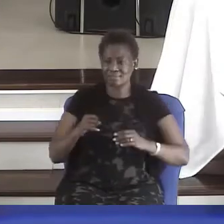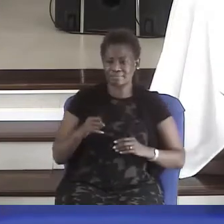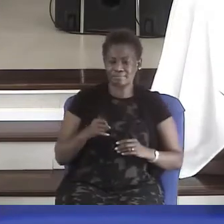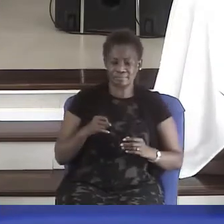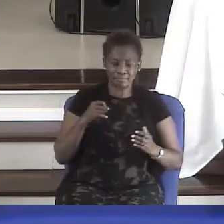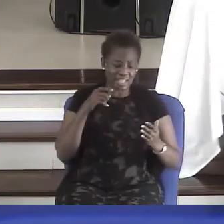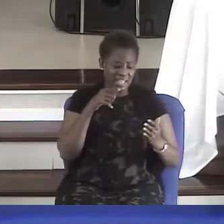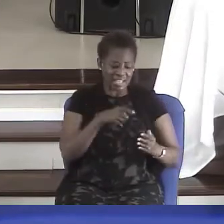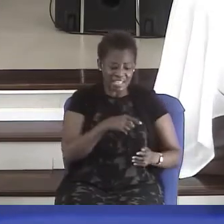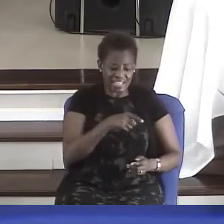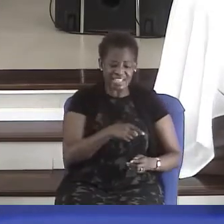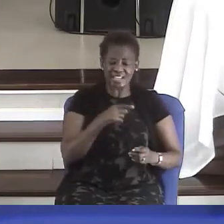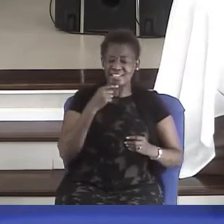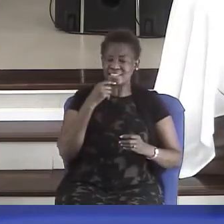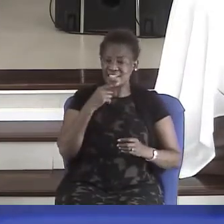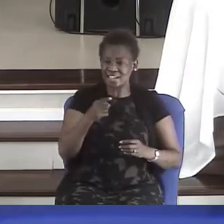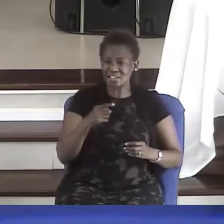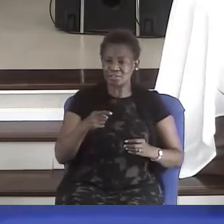You'll find it.